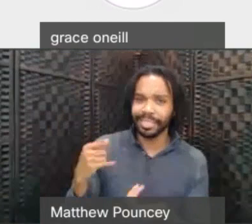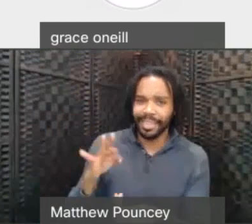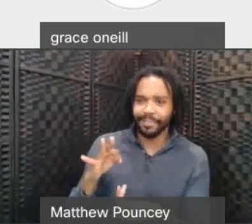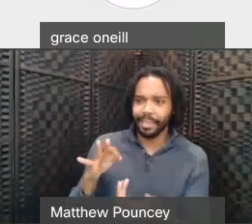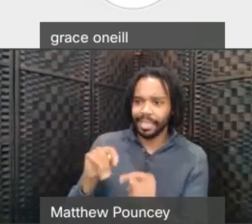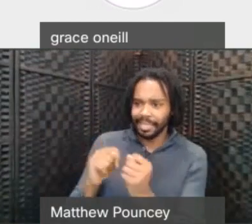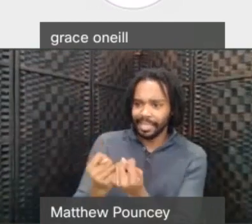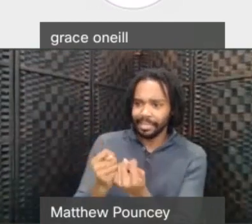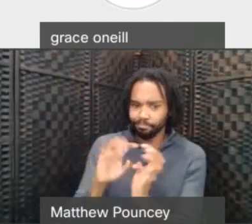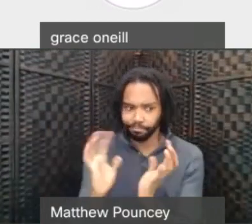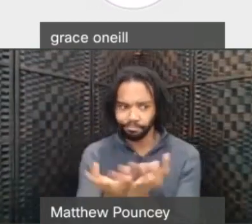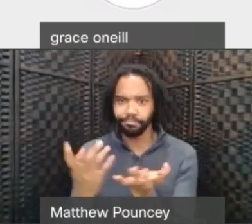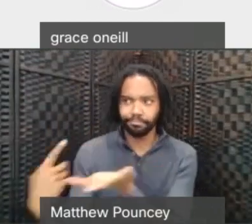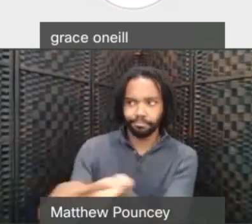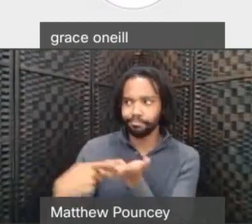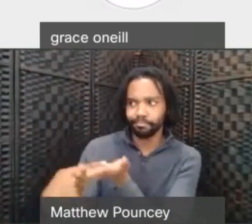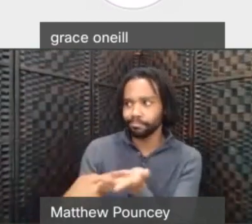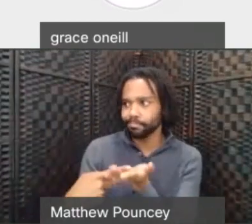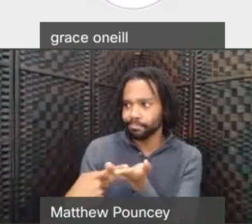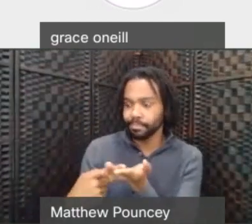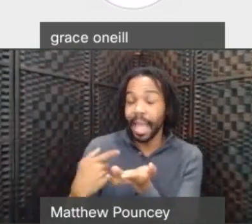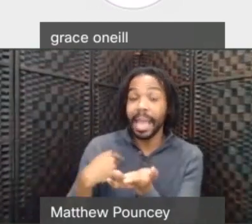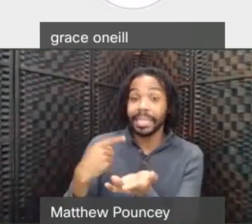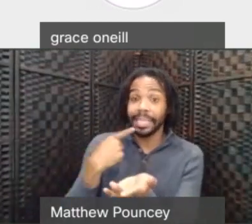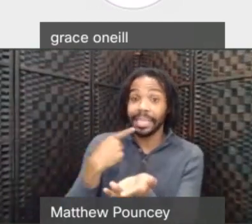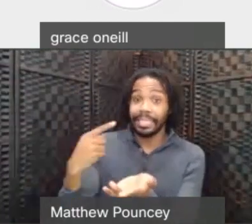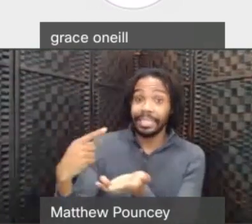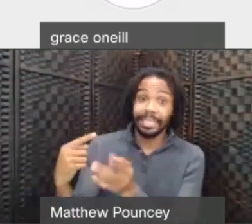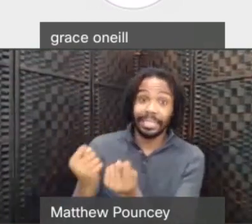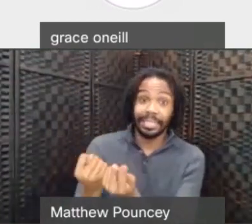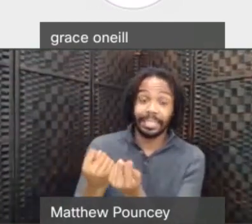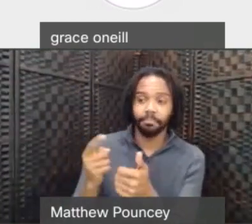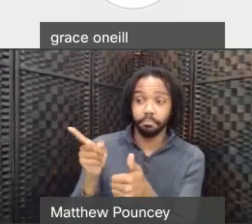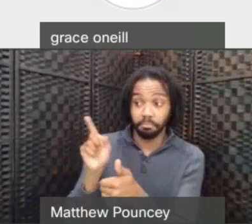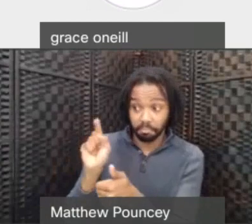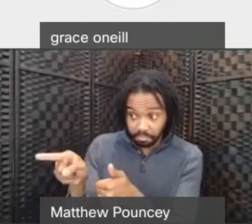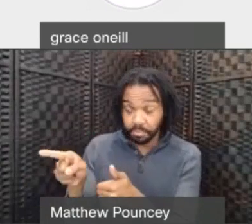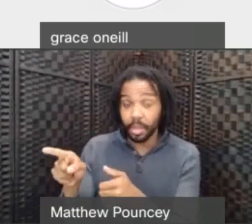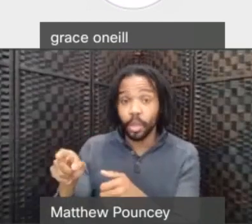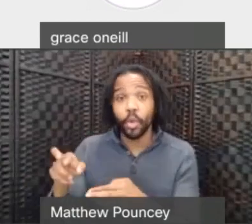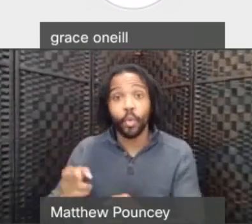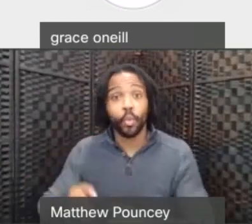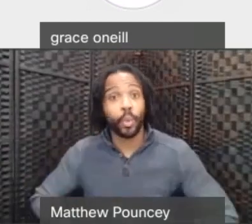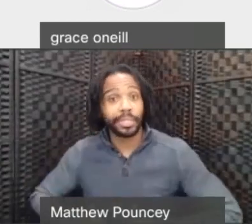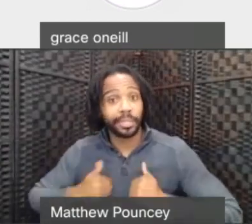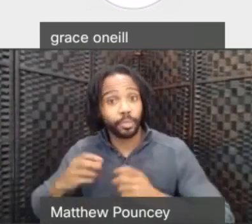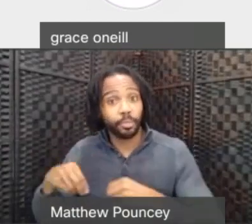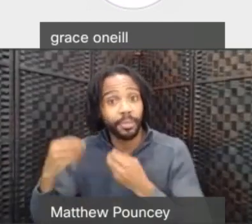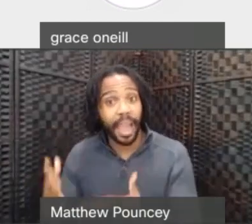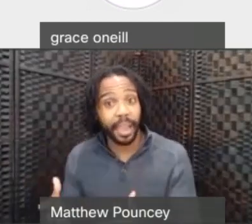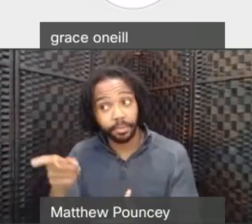by team, I would suspect that the residential provider is a part of the team, because they would